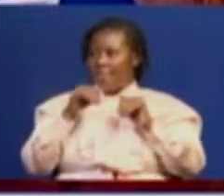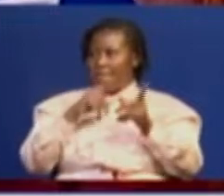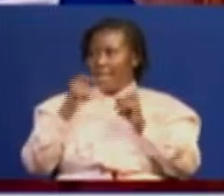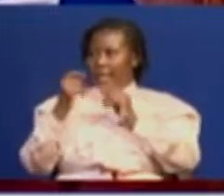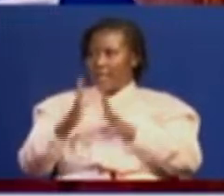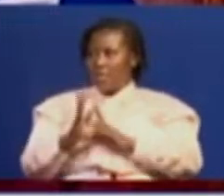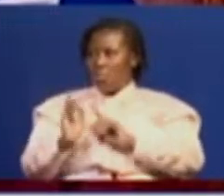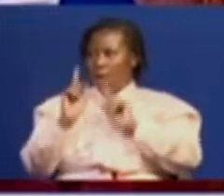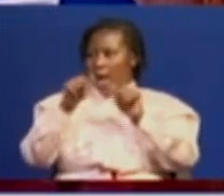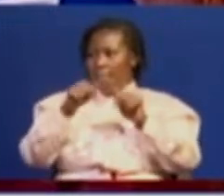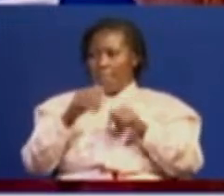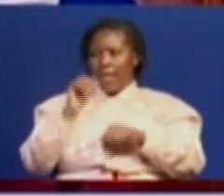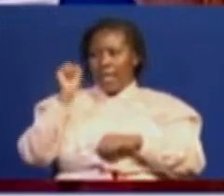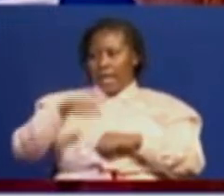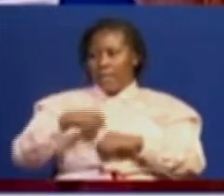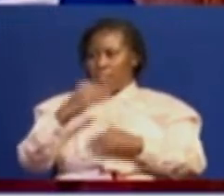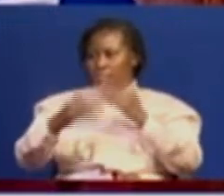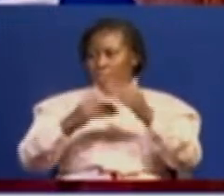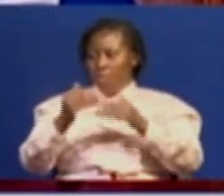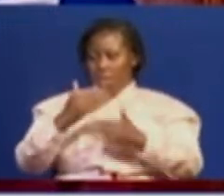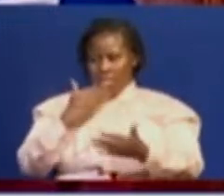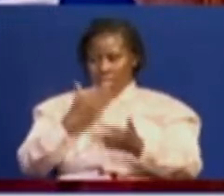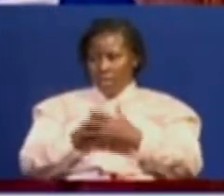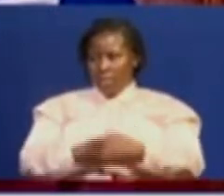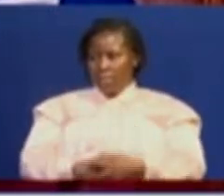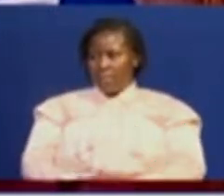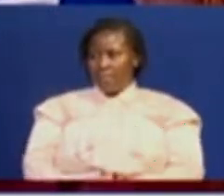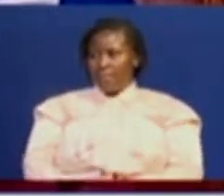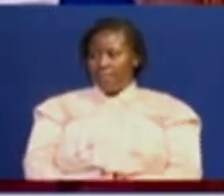the translator. Sure, proceed. Most obliged.